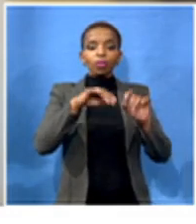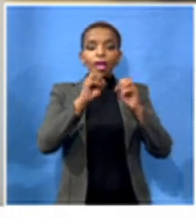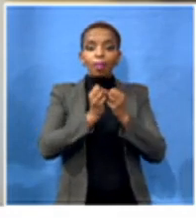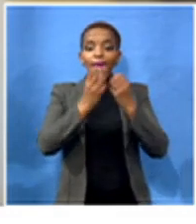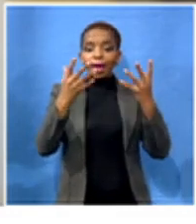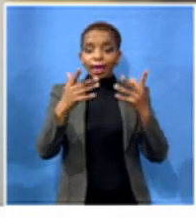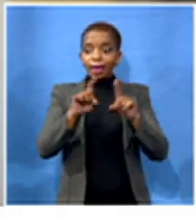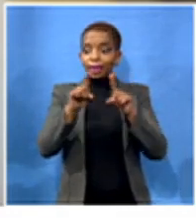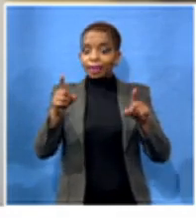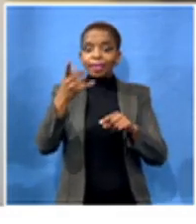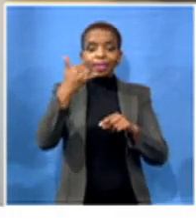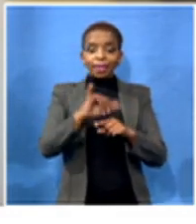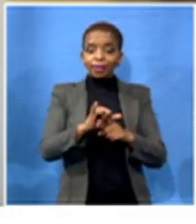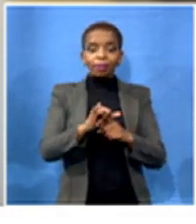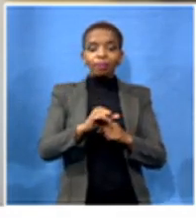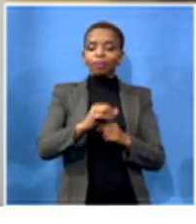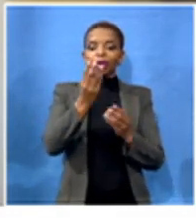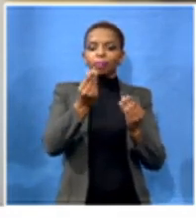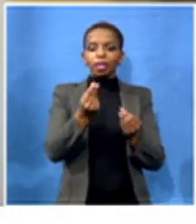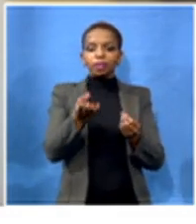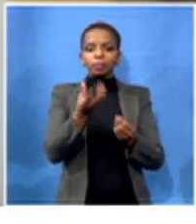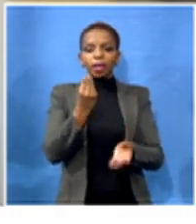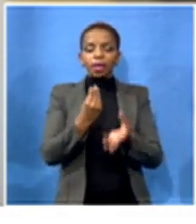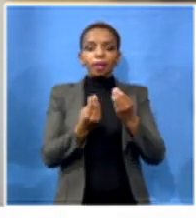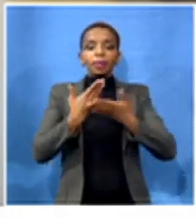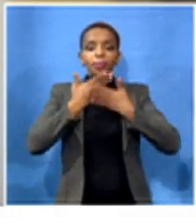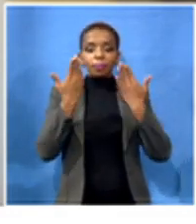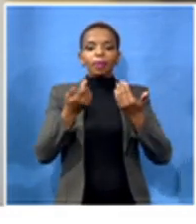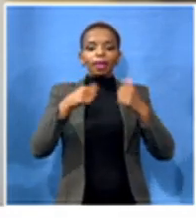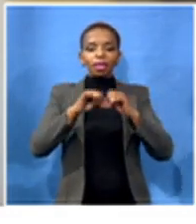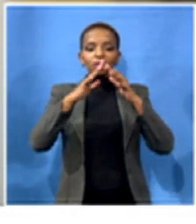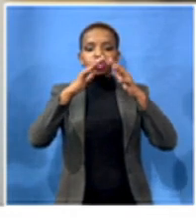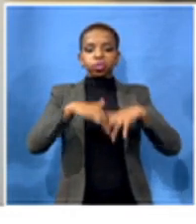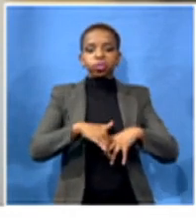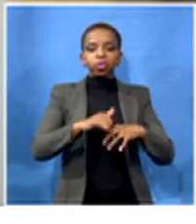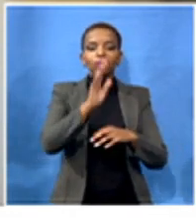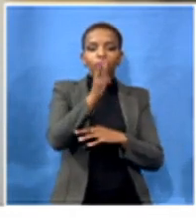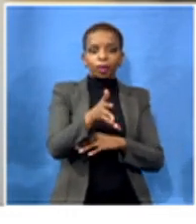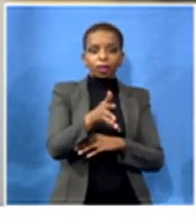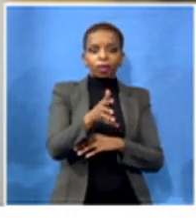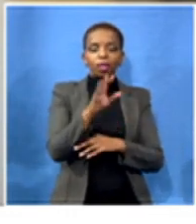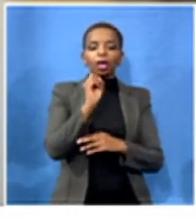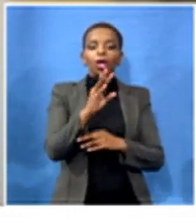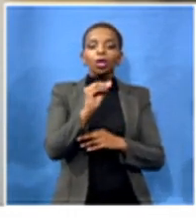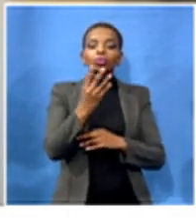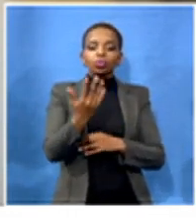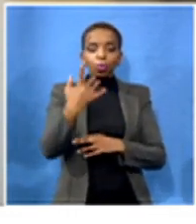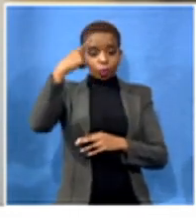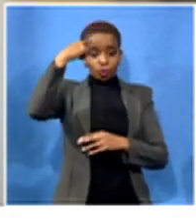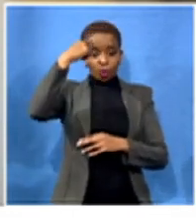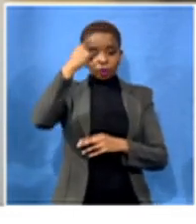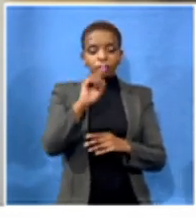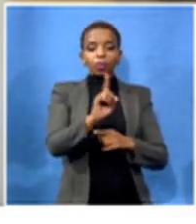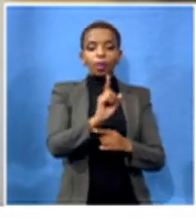few months if they do not collect any contribution but continue to pay claims. So a payment holiday was one